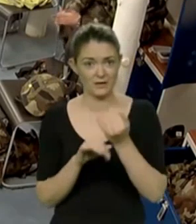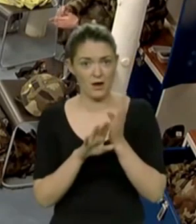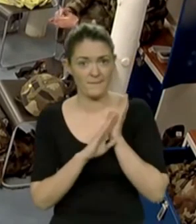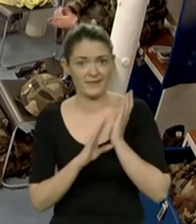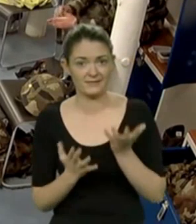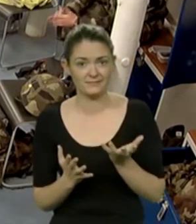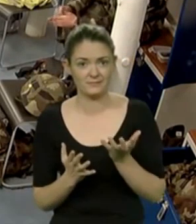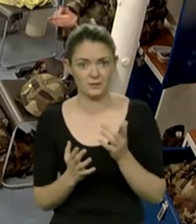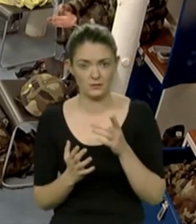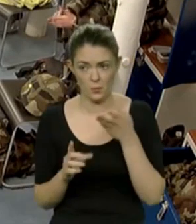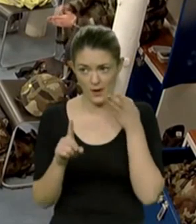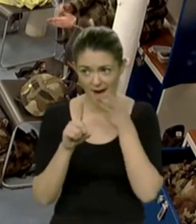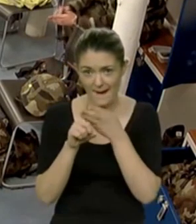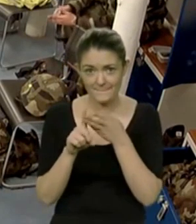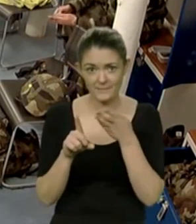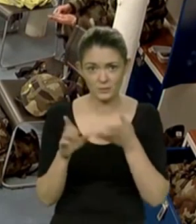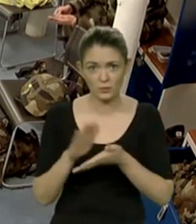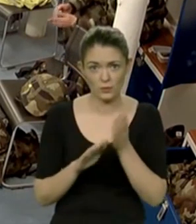So